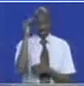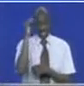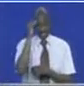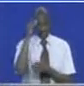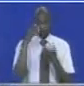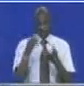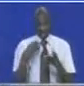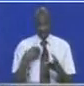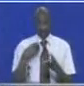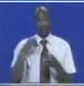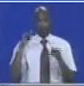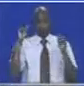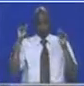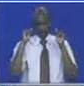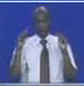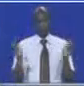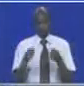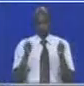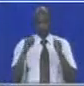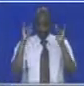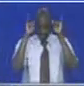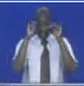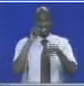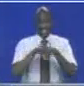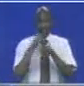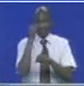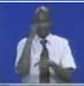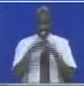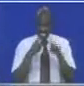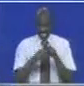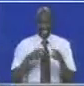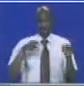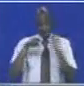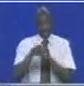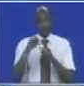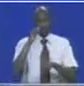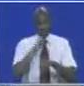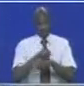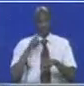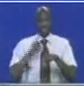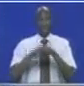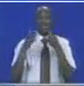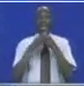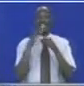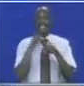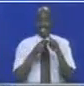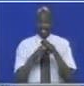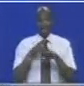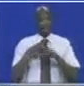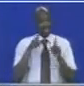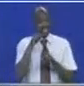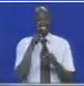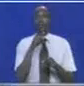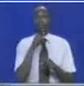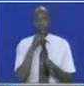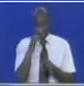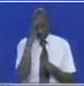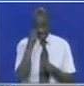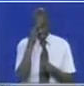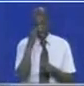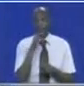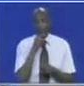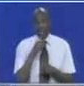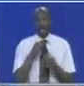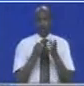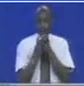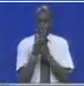a herds boy at the age of 5, and went to school for the very first time at the age of 9. However, this Maasai herds boy has grown